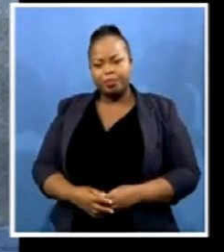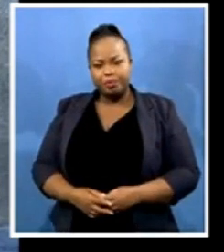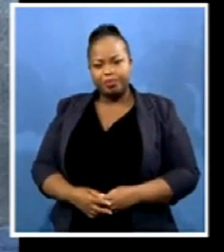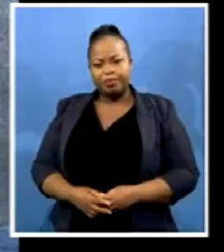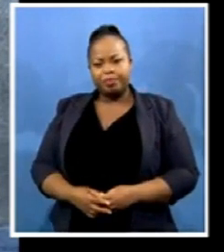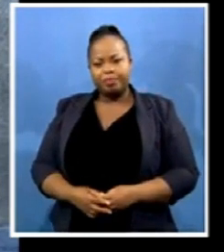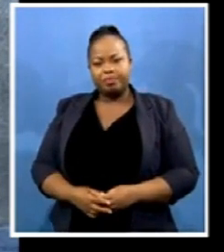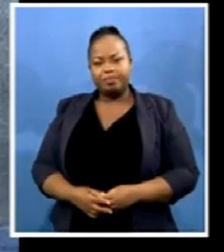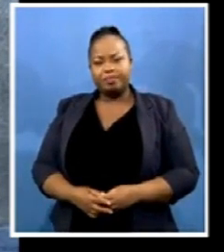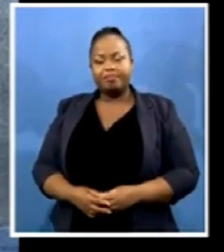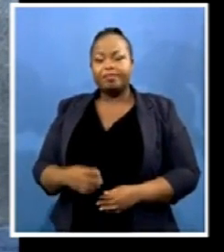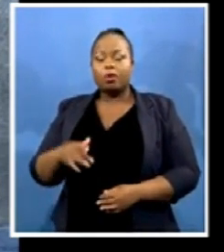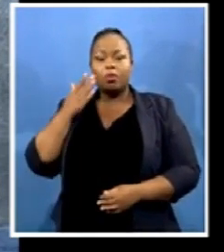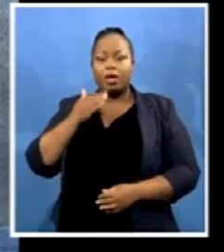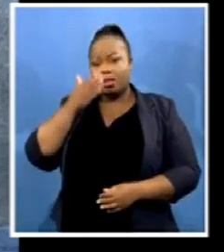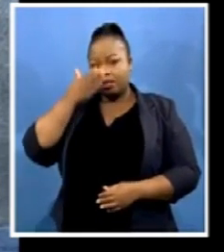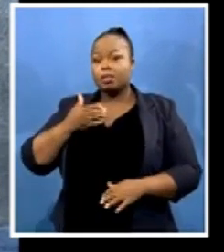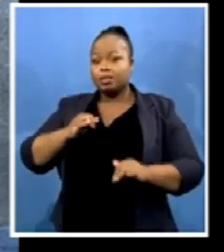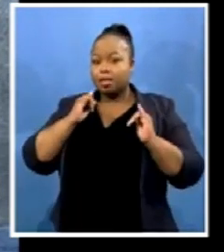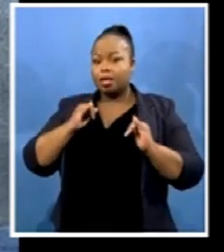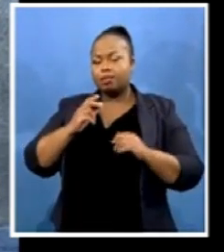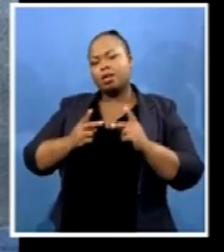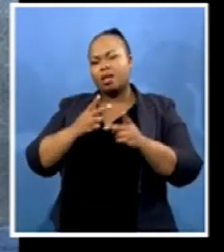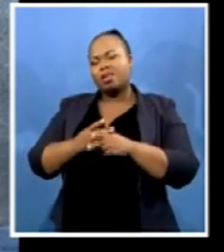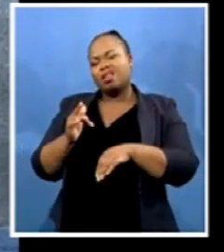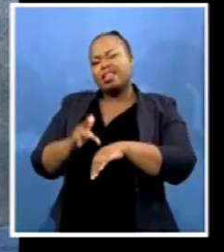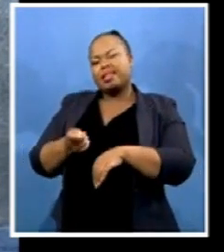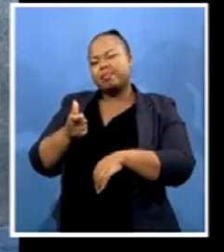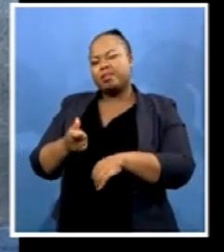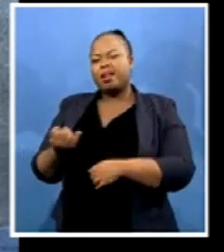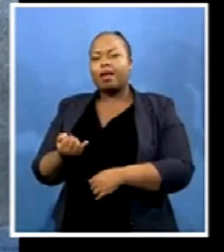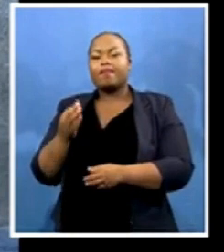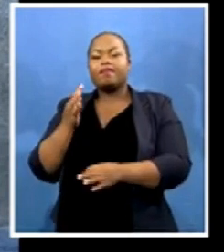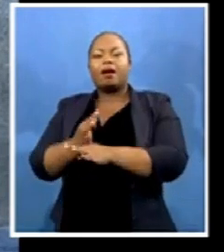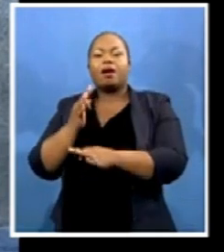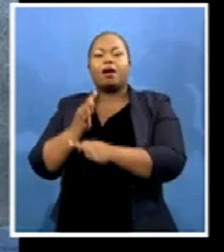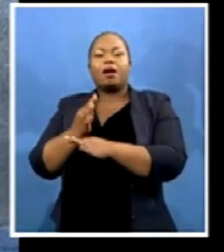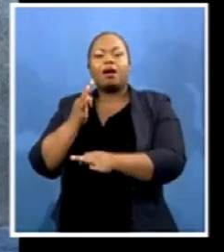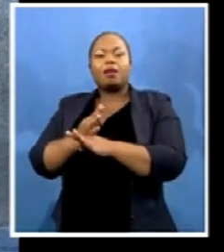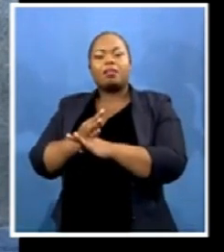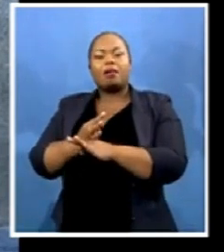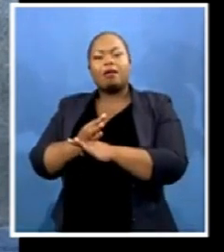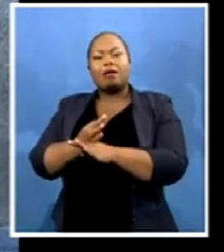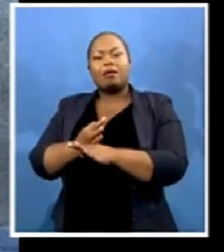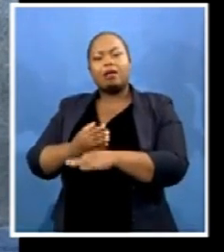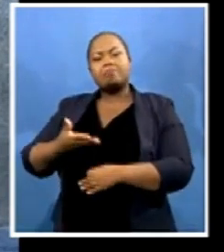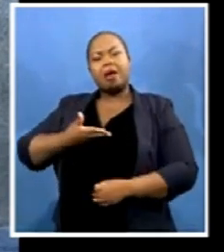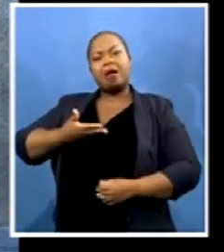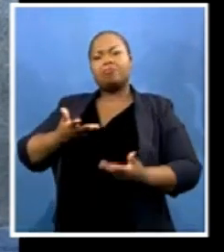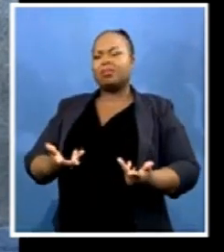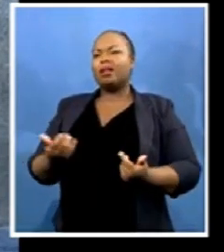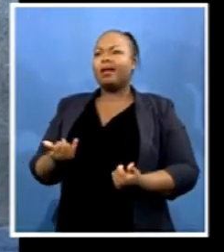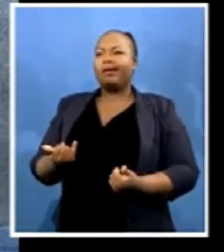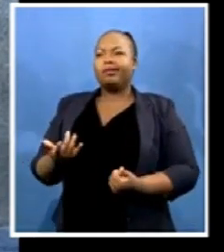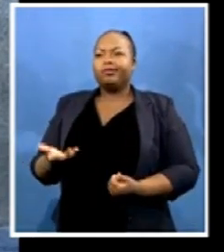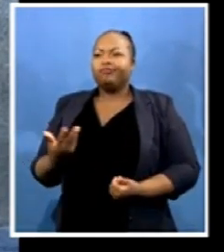he also had a touch of a father, someone who would also bring you right and say, no,